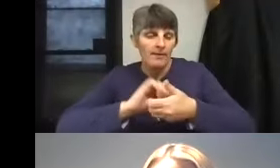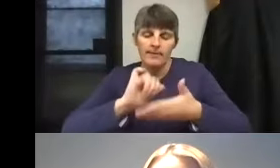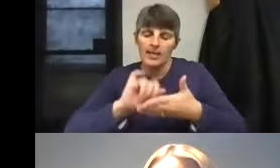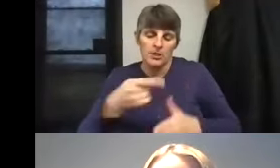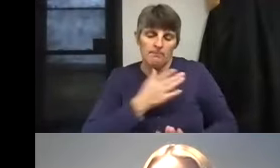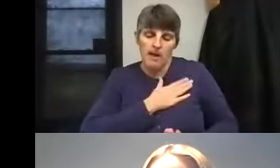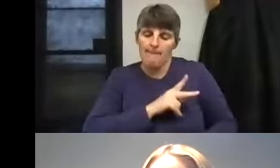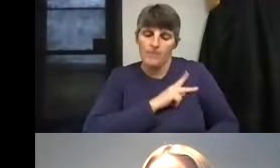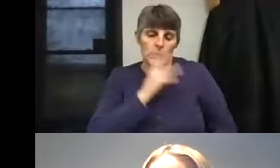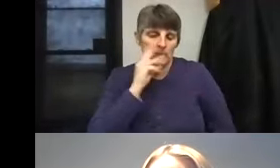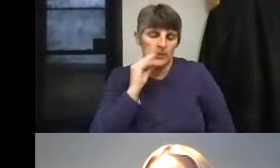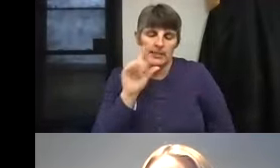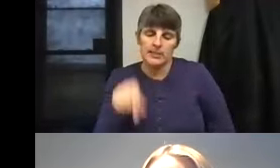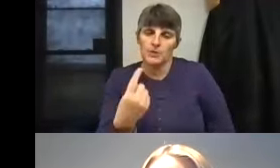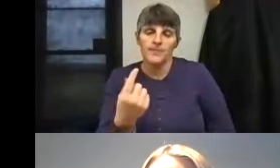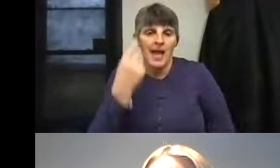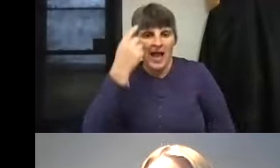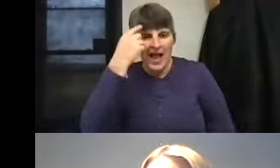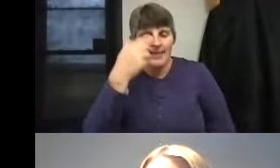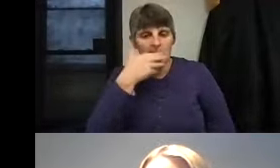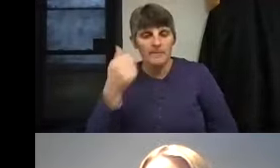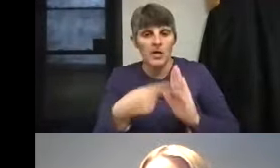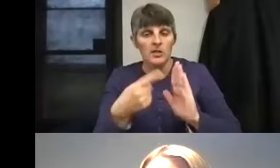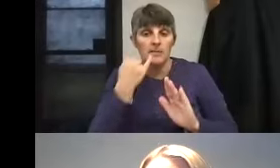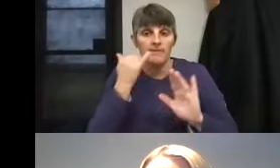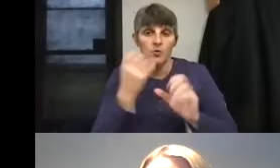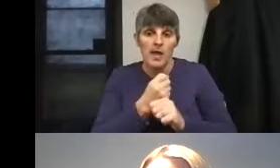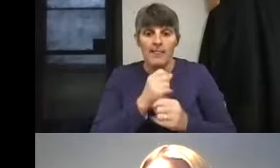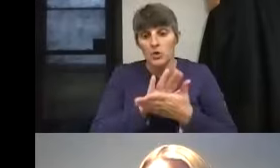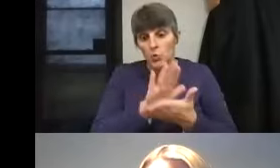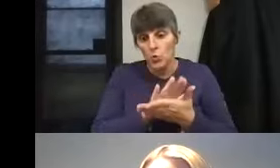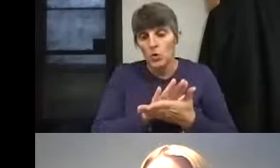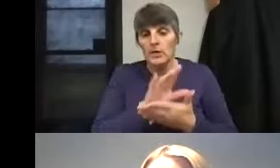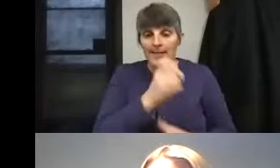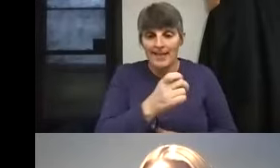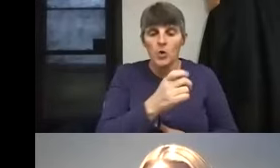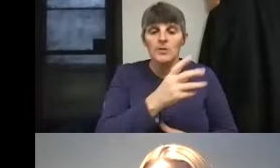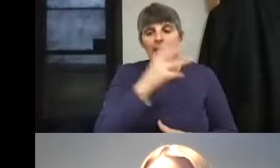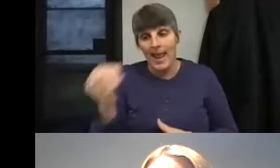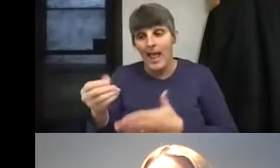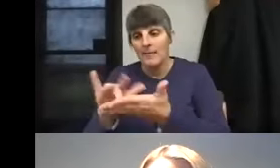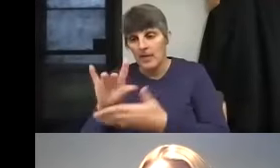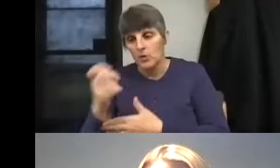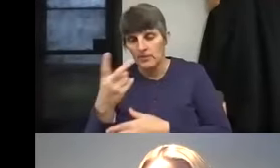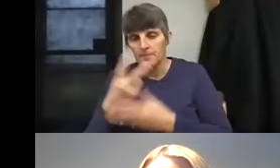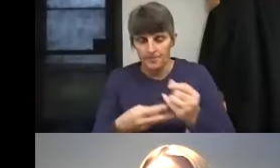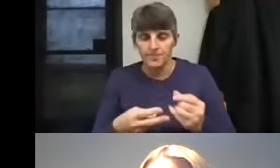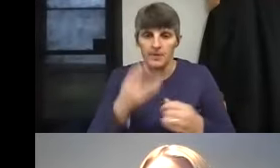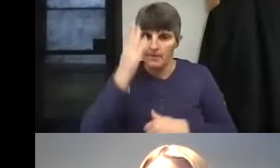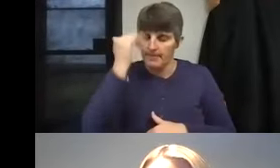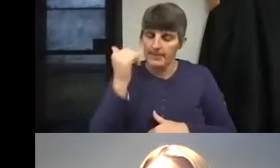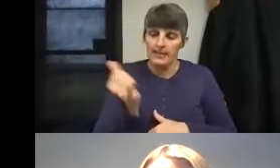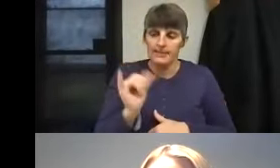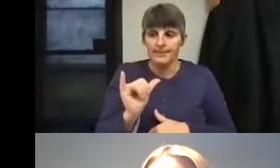personal experience. It's just, I think it's better sometimes if you get the school diagnosis and the medical diagnosis, because it's